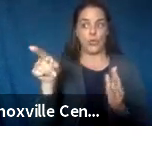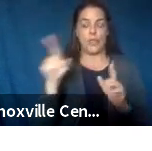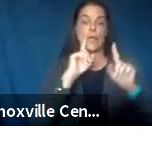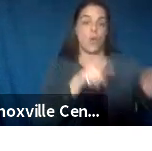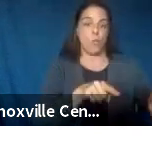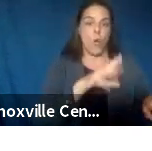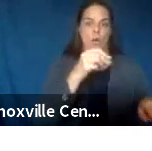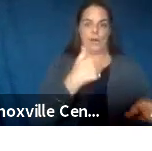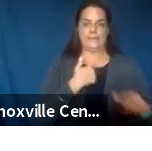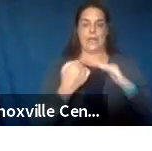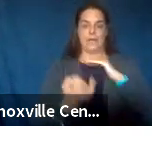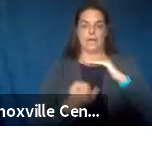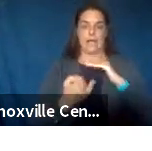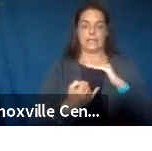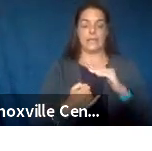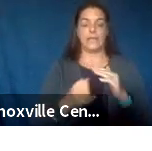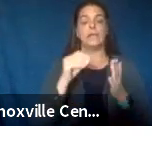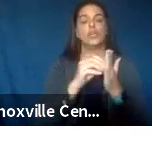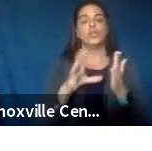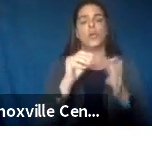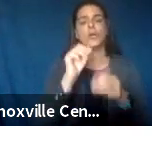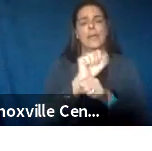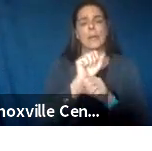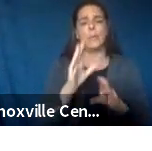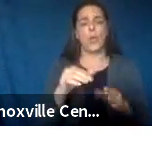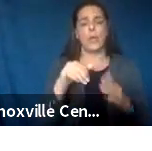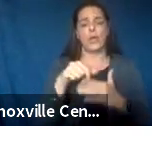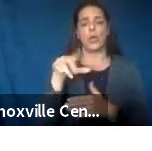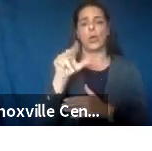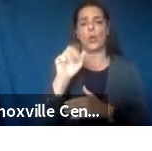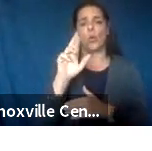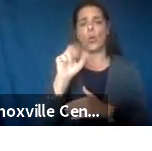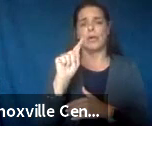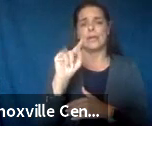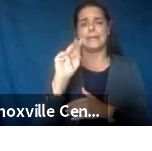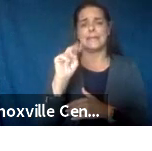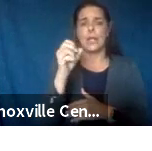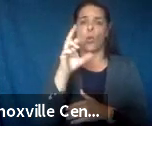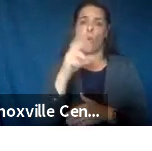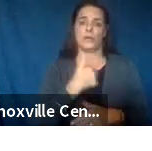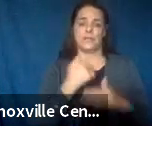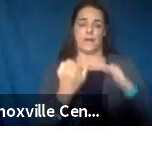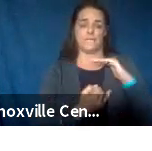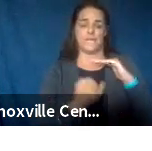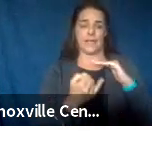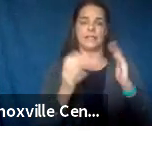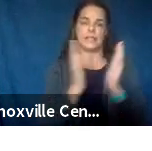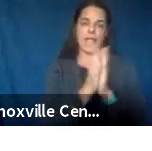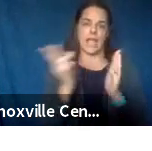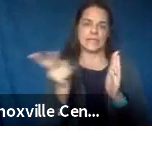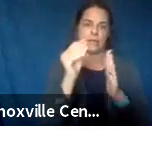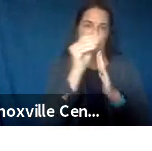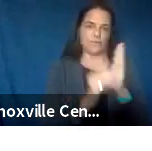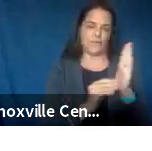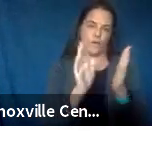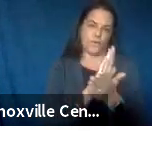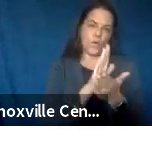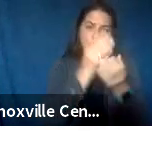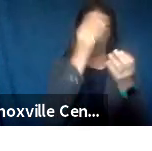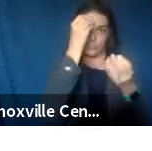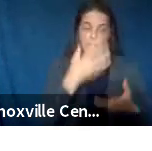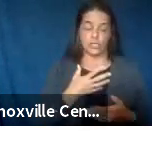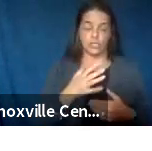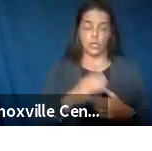for it. Students and employees who are in quarantine or self-isolation, as I said, are asked to fill out a form letting us know.